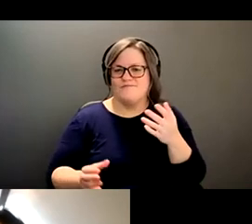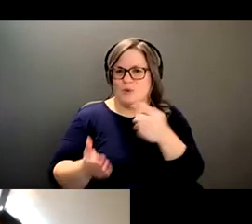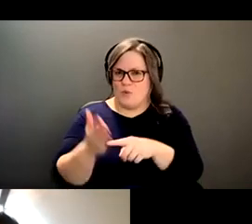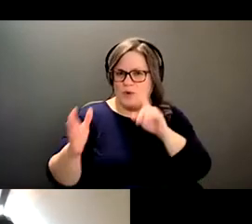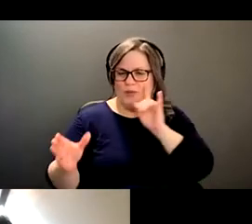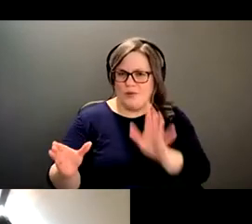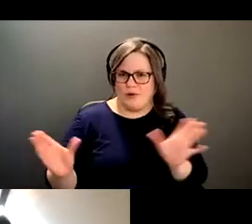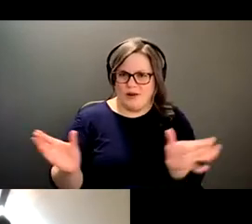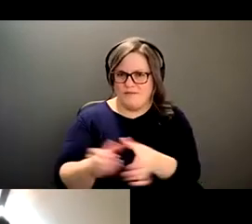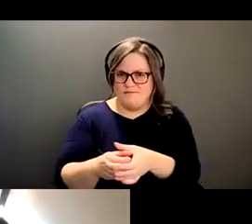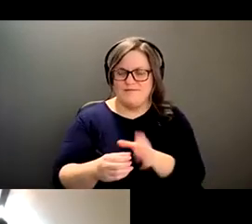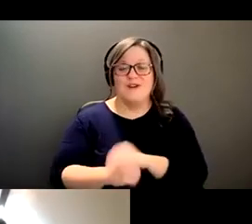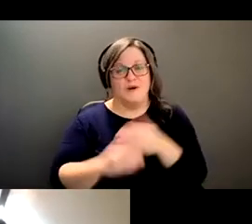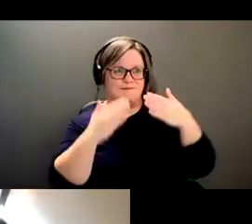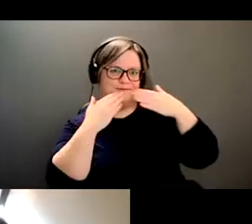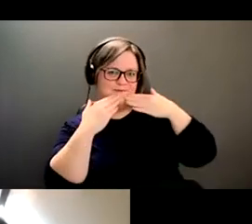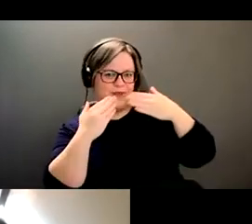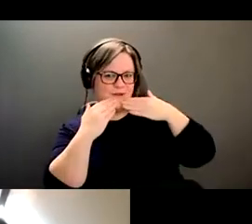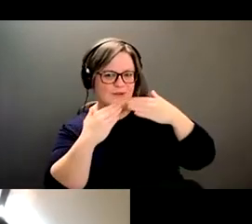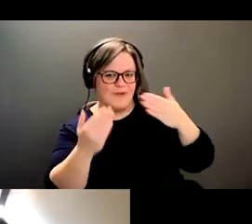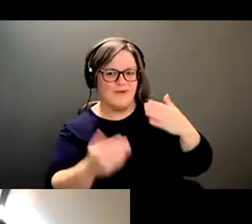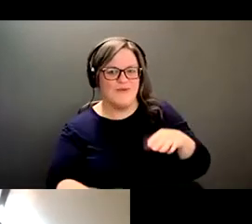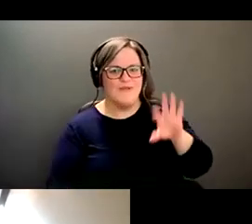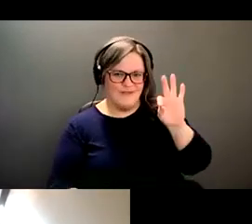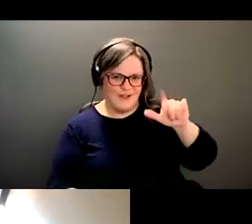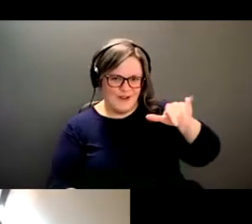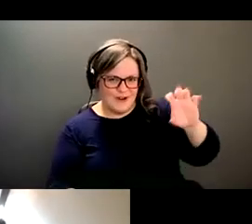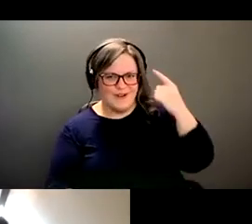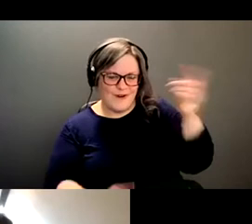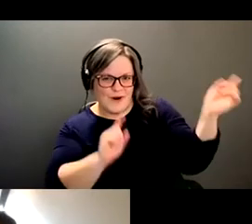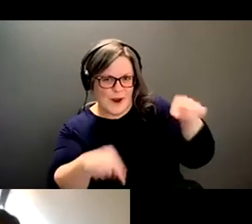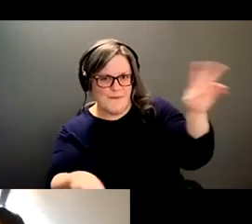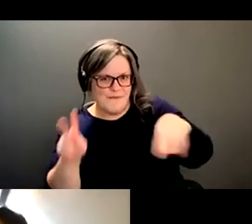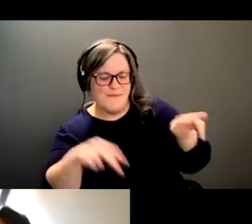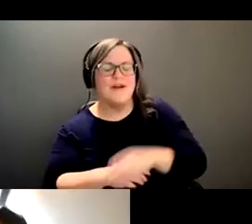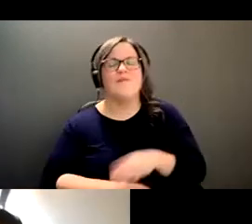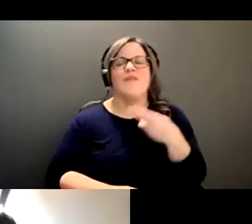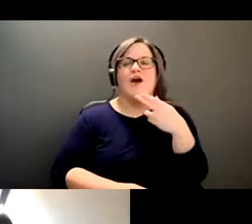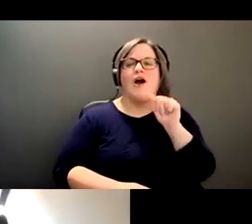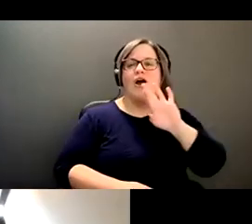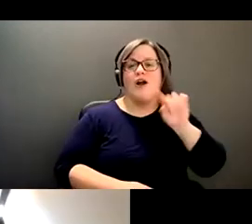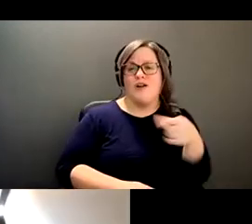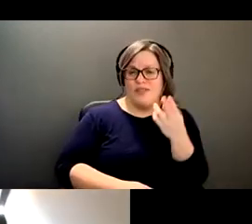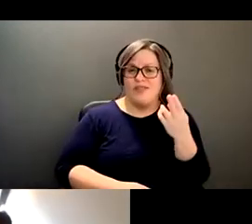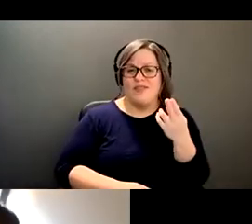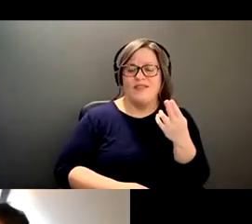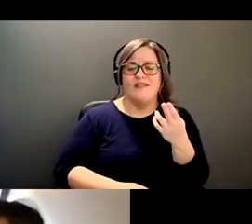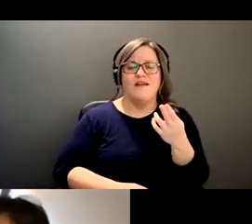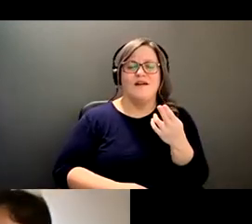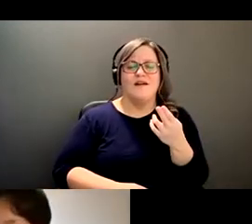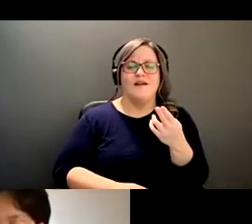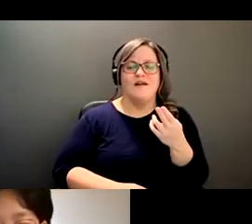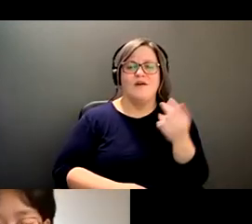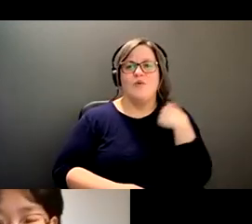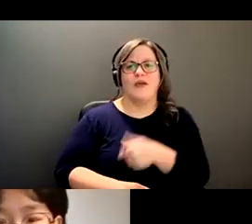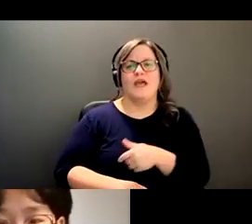And thanks Florence for coming to that. Hearth, we opened in the winter